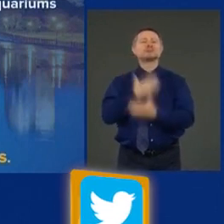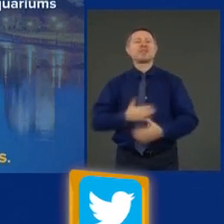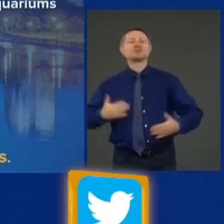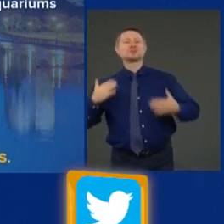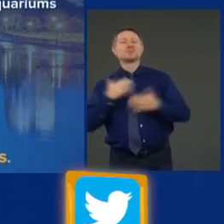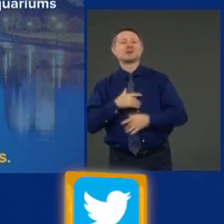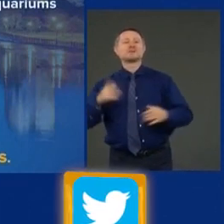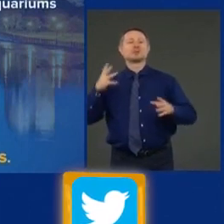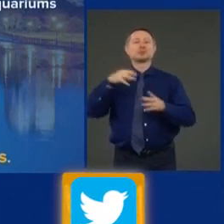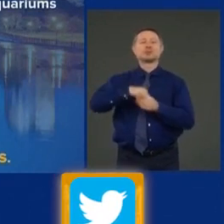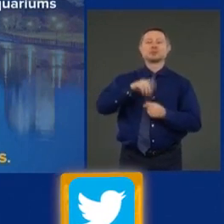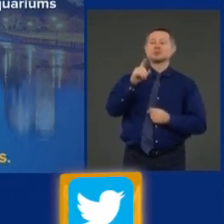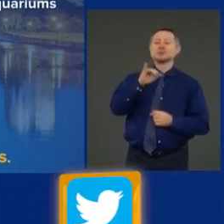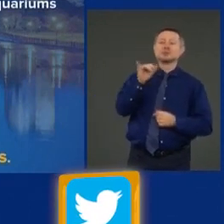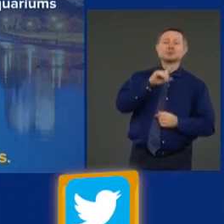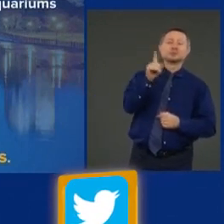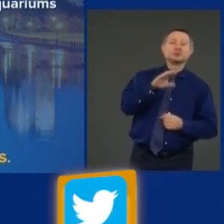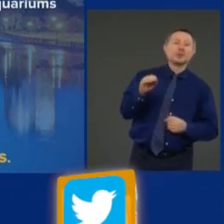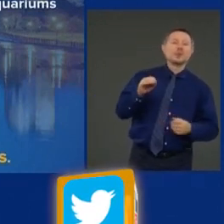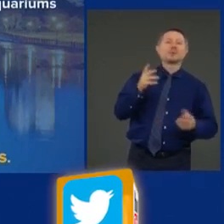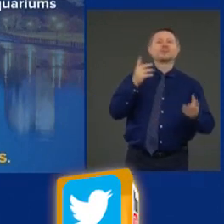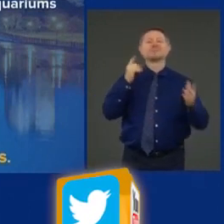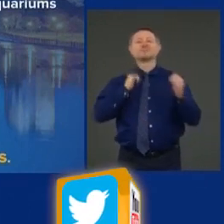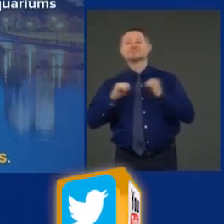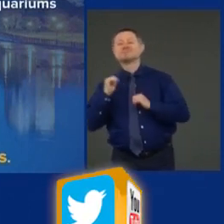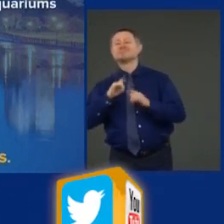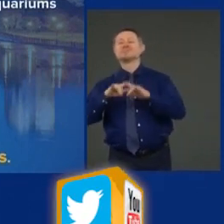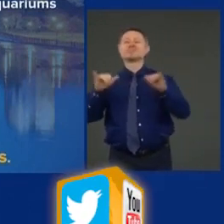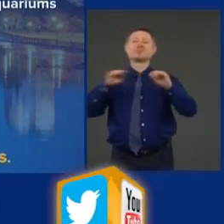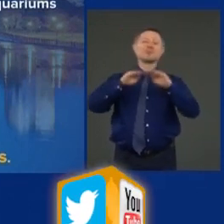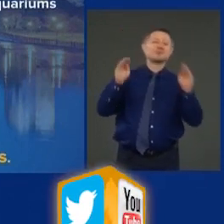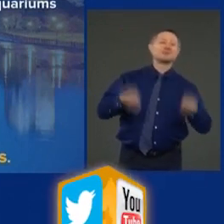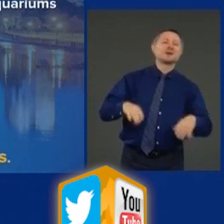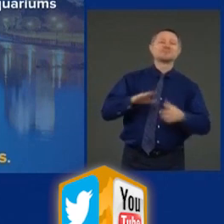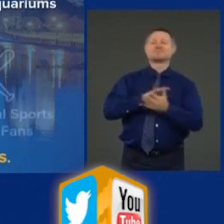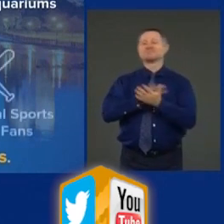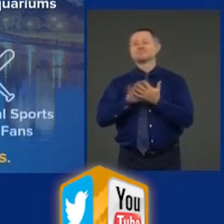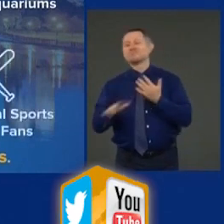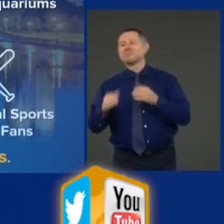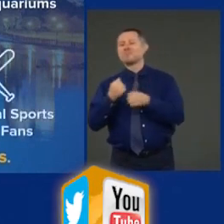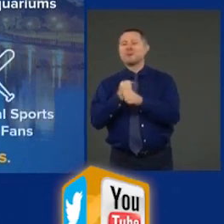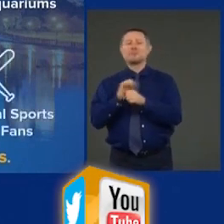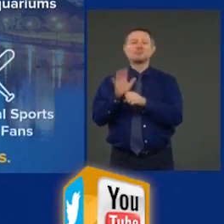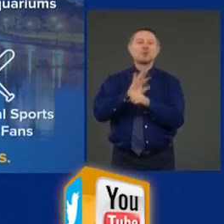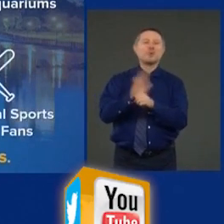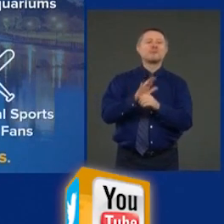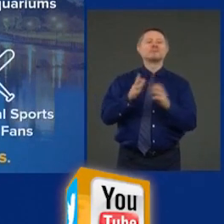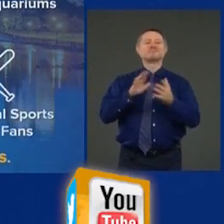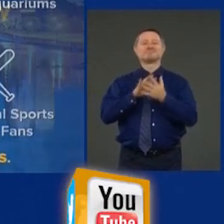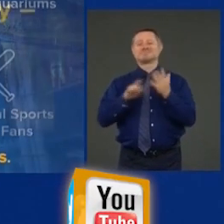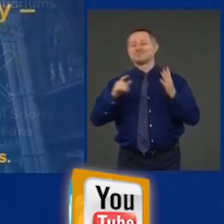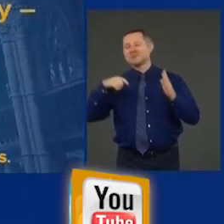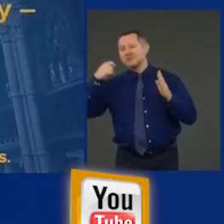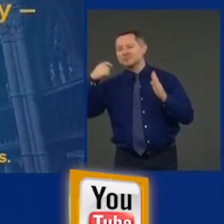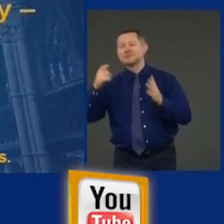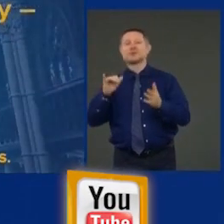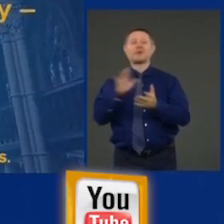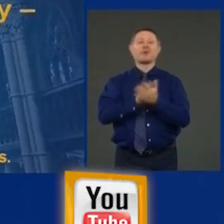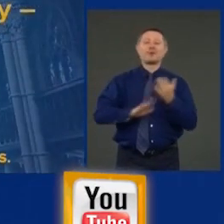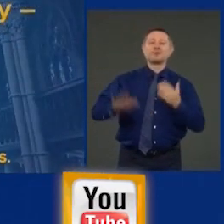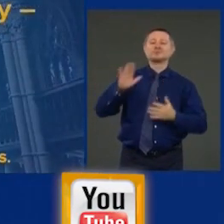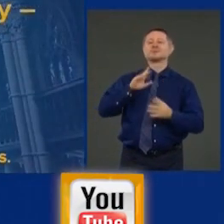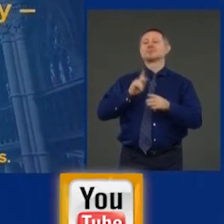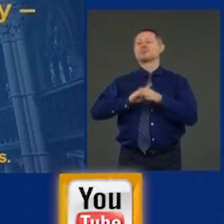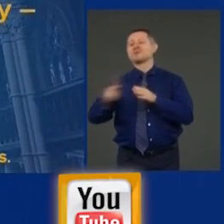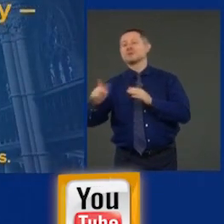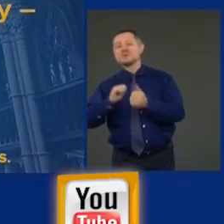indoor arts entertainment, museums, film and movie production, higher education, and professional sports.